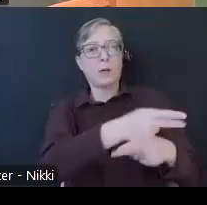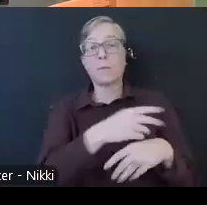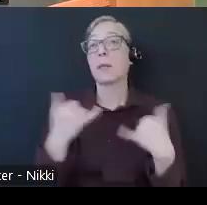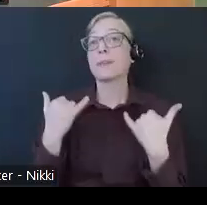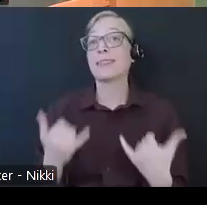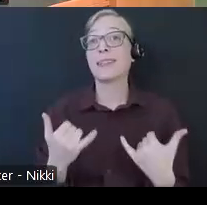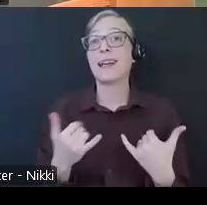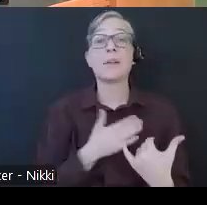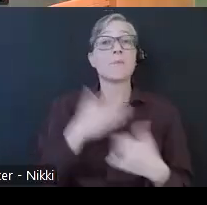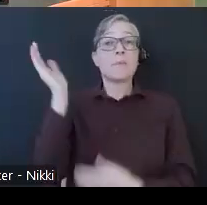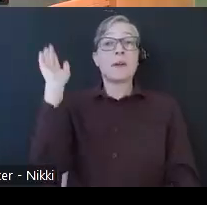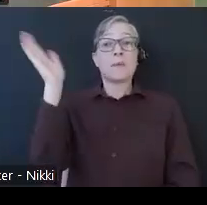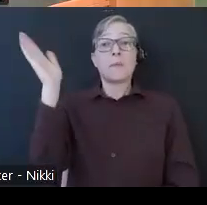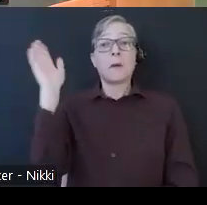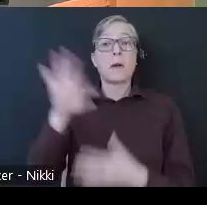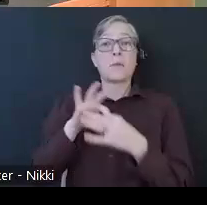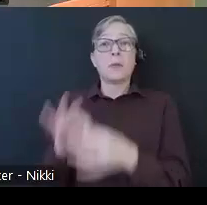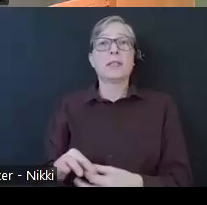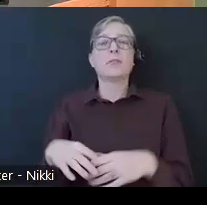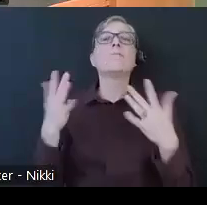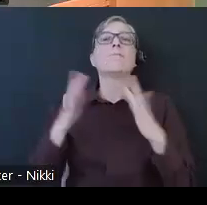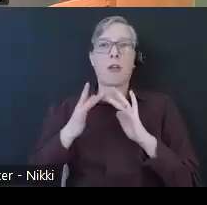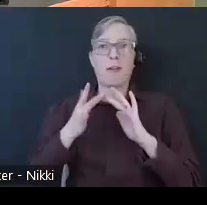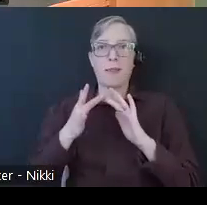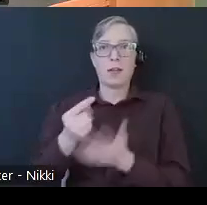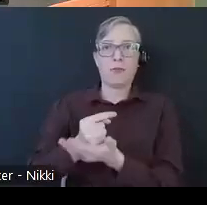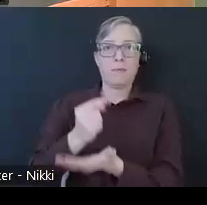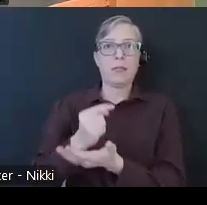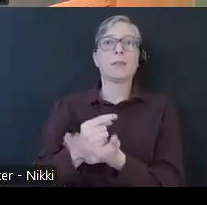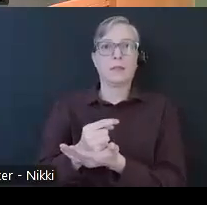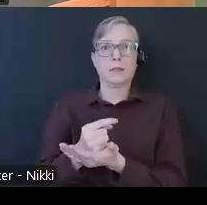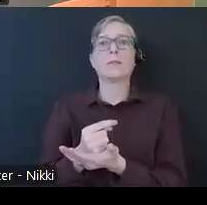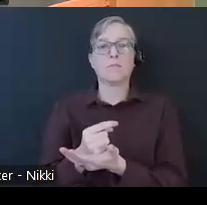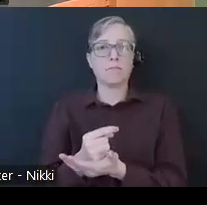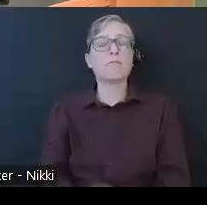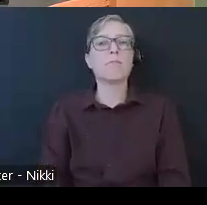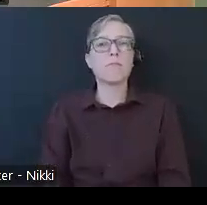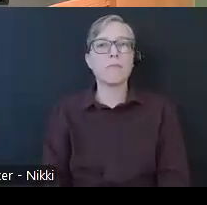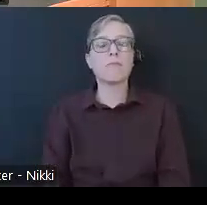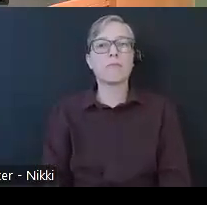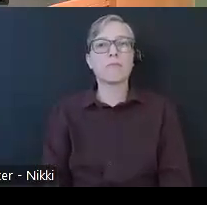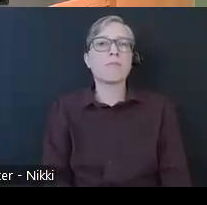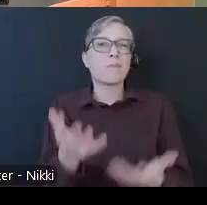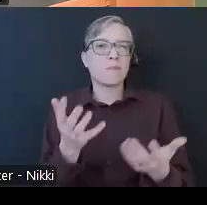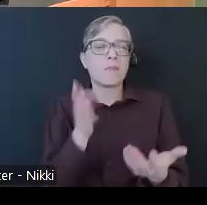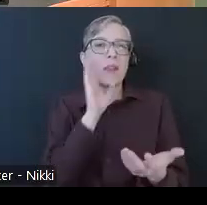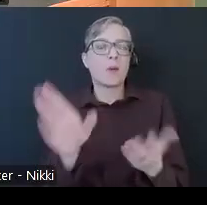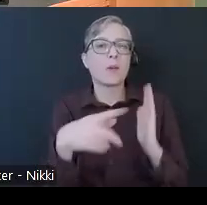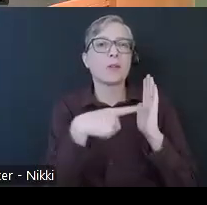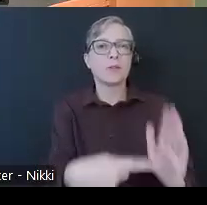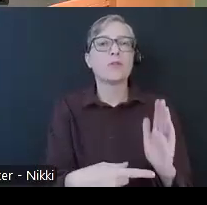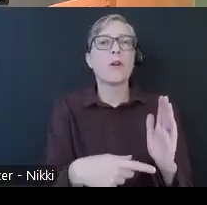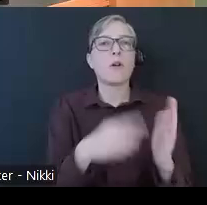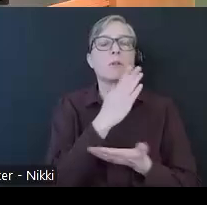to treat depression and anxiety in primary care. I want to show a work that we did that led to a paper published a few years ago